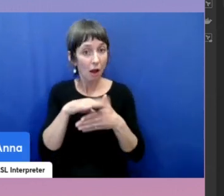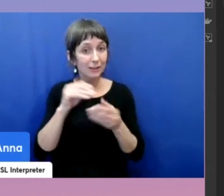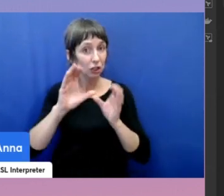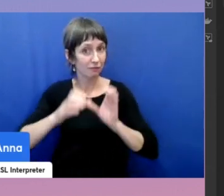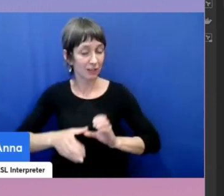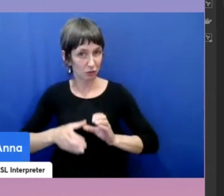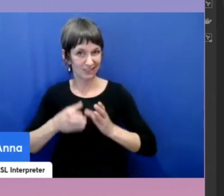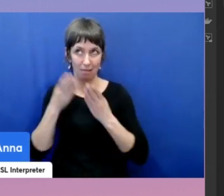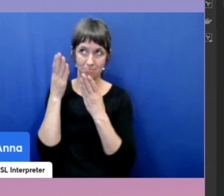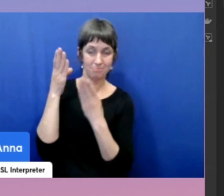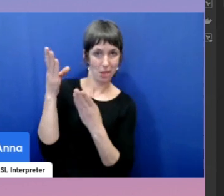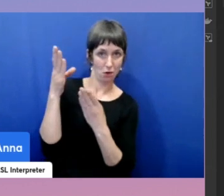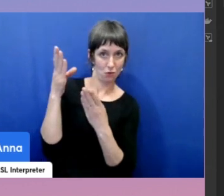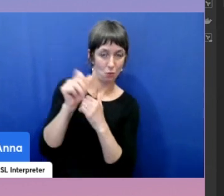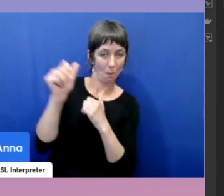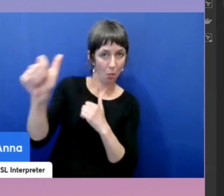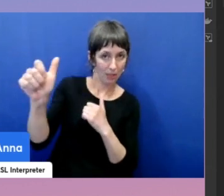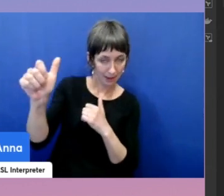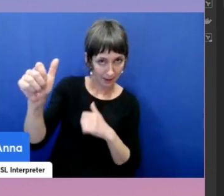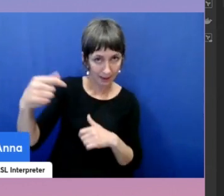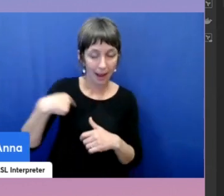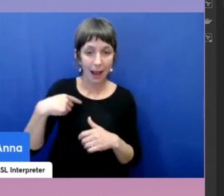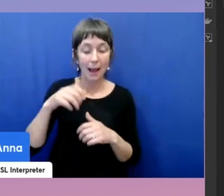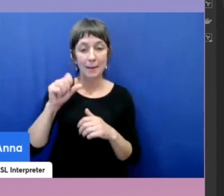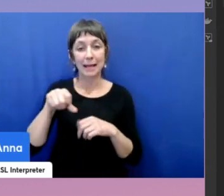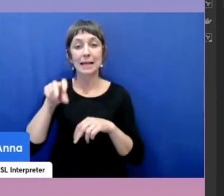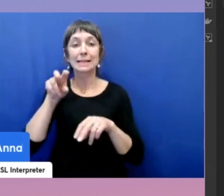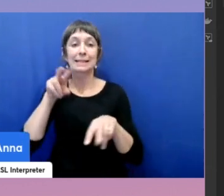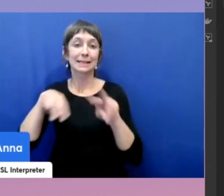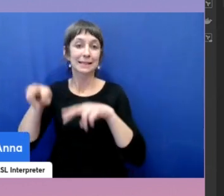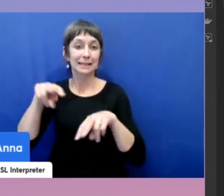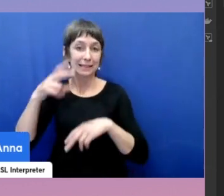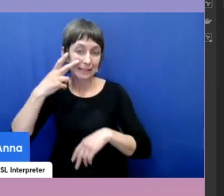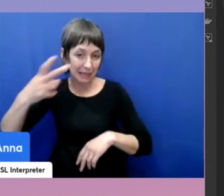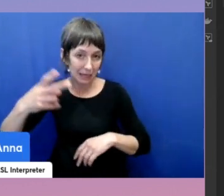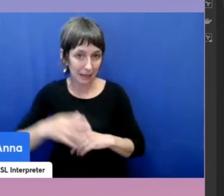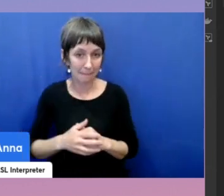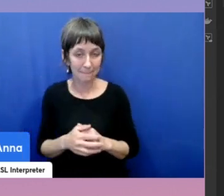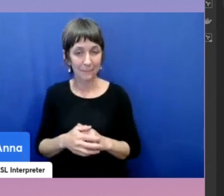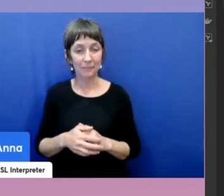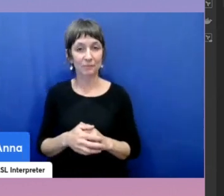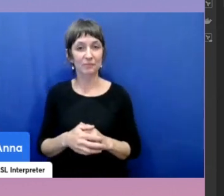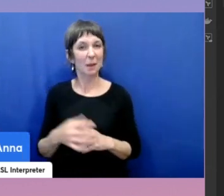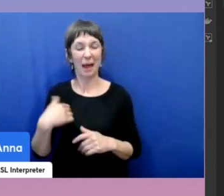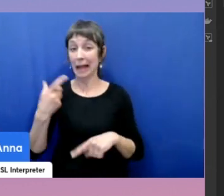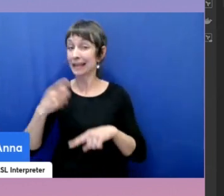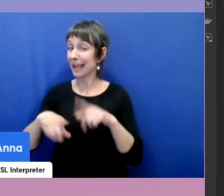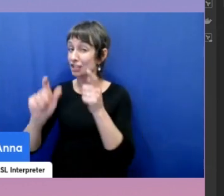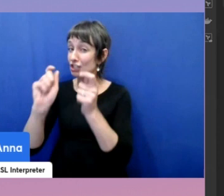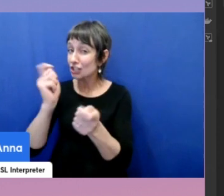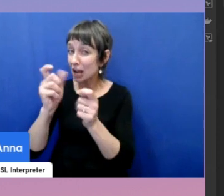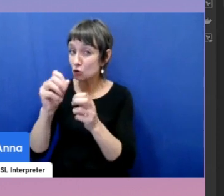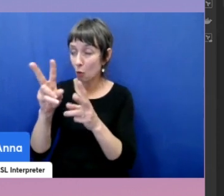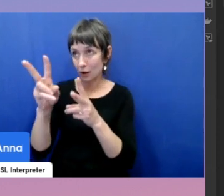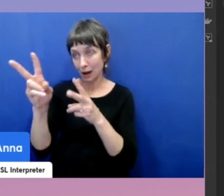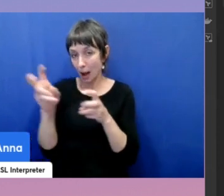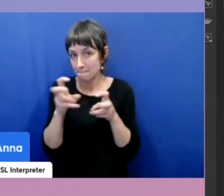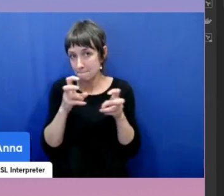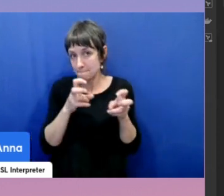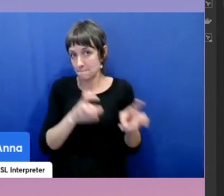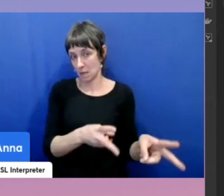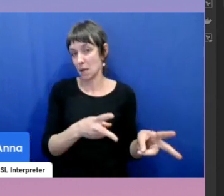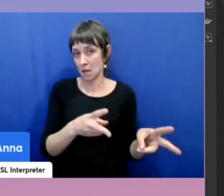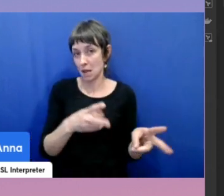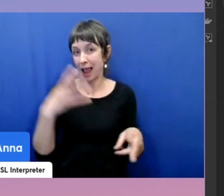is all happening remotely. And I'm just seeing the output, so I'm not able to change anything or copy that data outside of